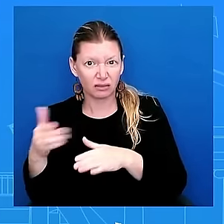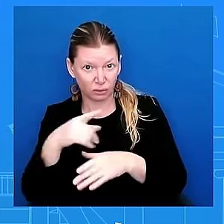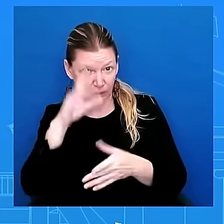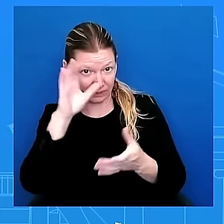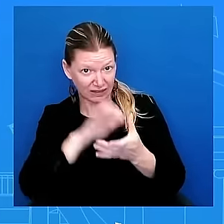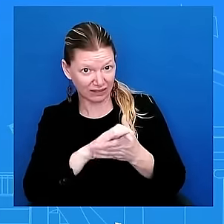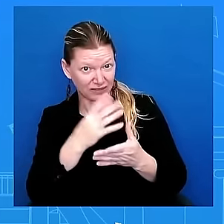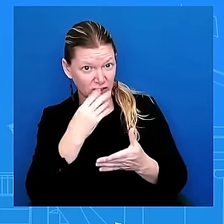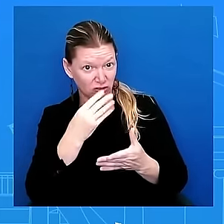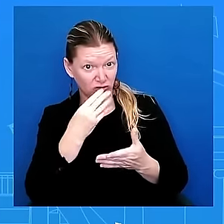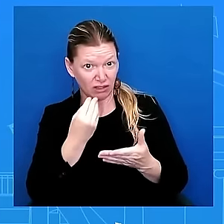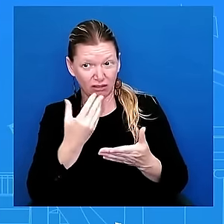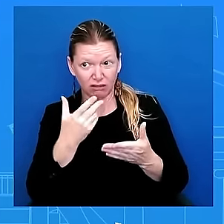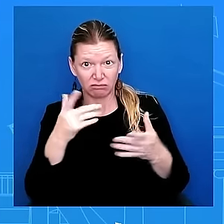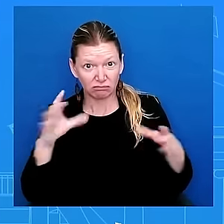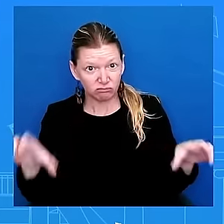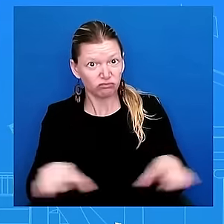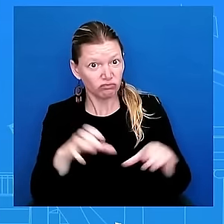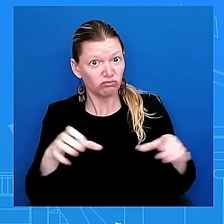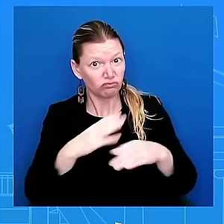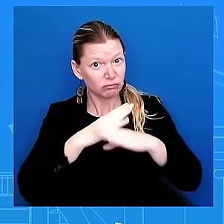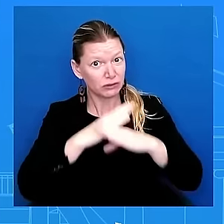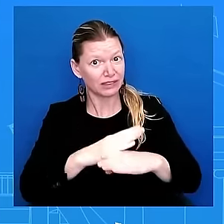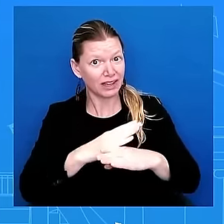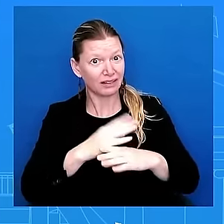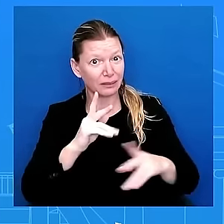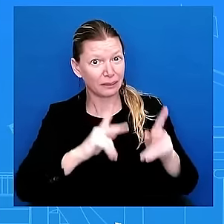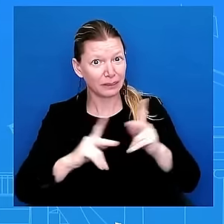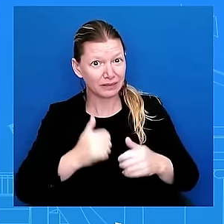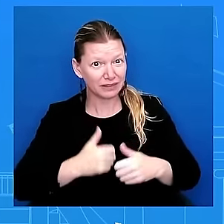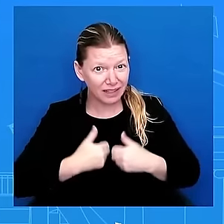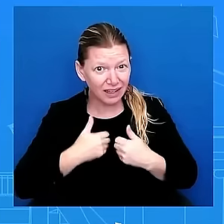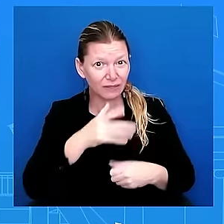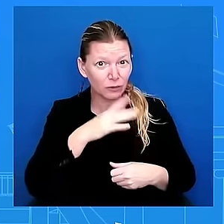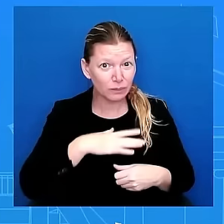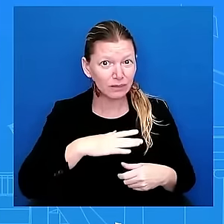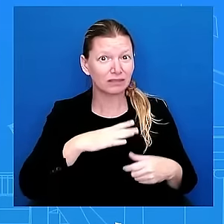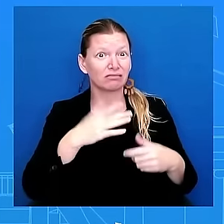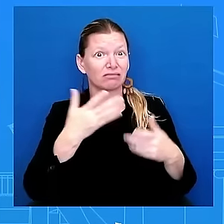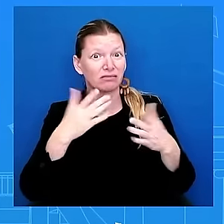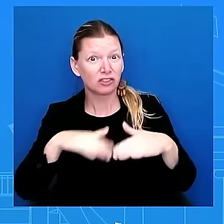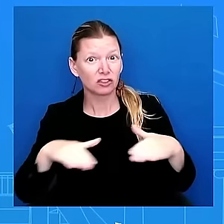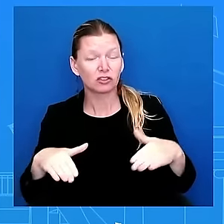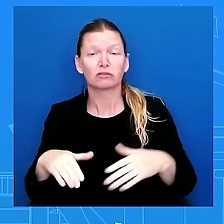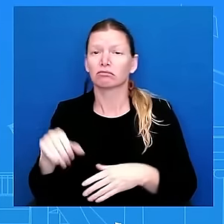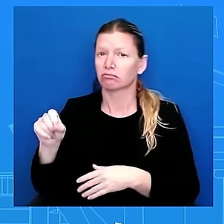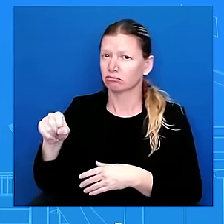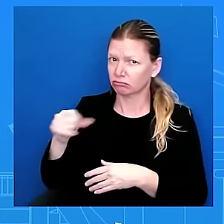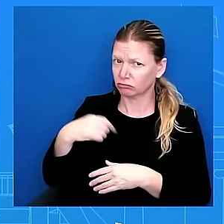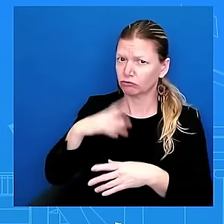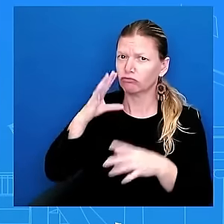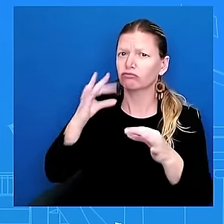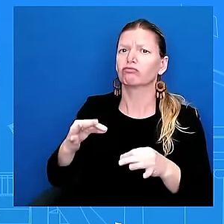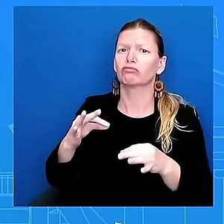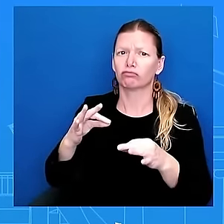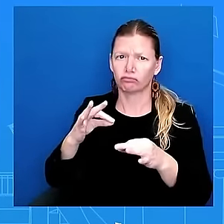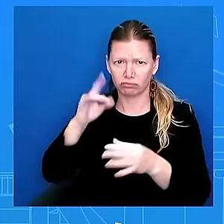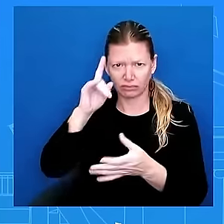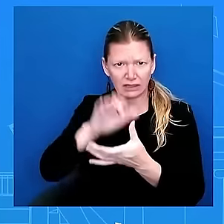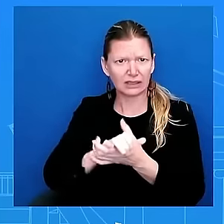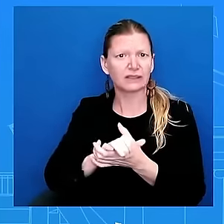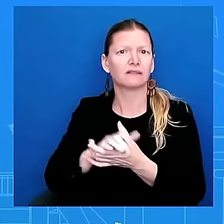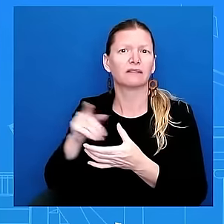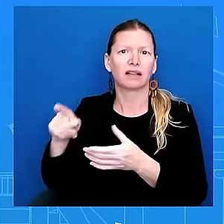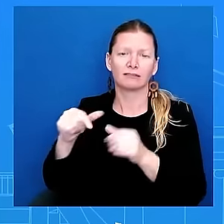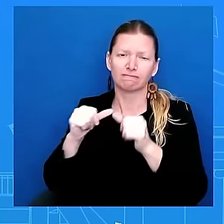continue to do more to protect innocent civilian life. Yeah, but I'm not doing much. I mean, I've been asking this question for 9 months. Your question wasn't about